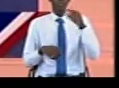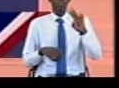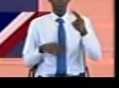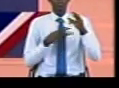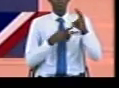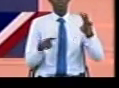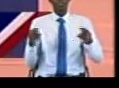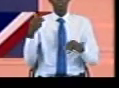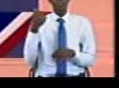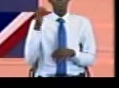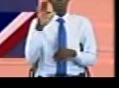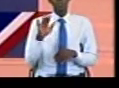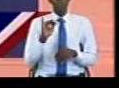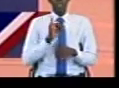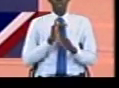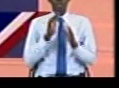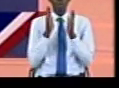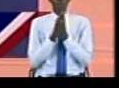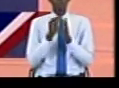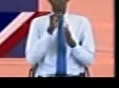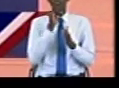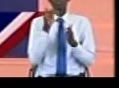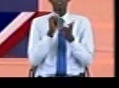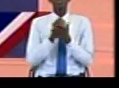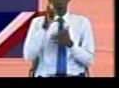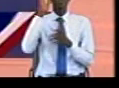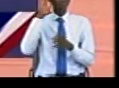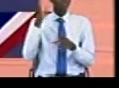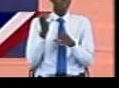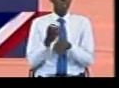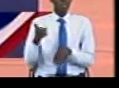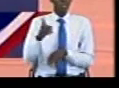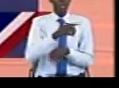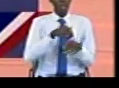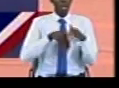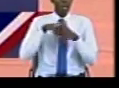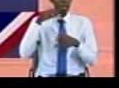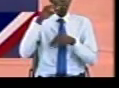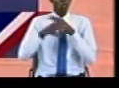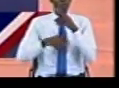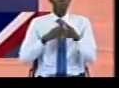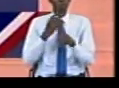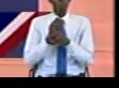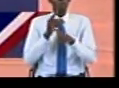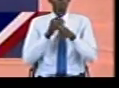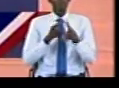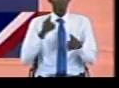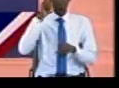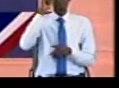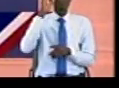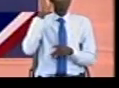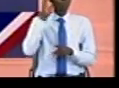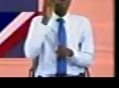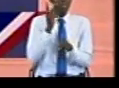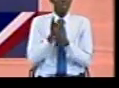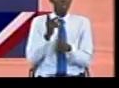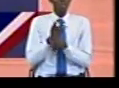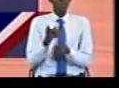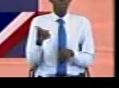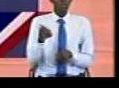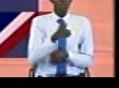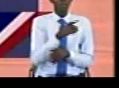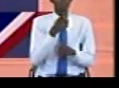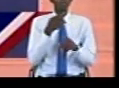pray not that thou shouldest take them out of the world, but that thou shouldest keep them from